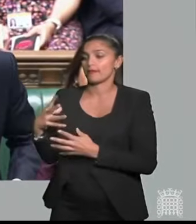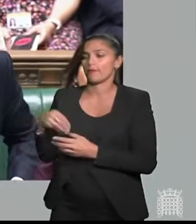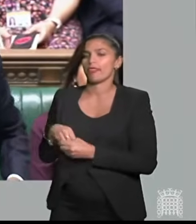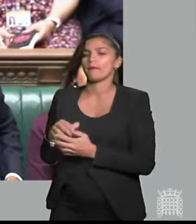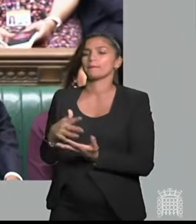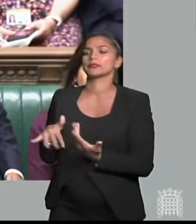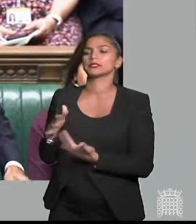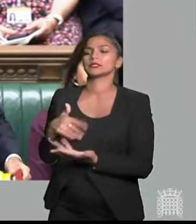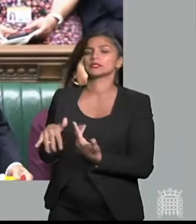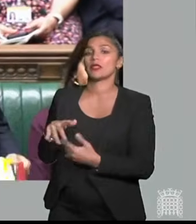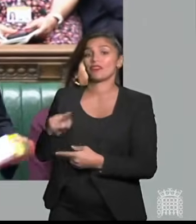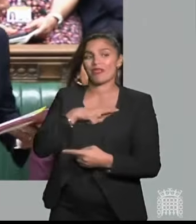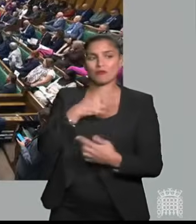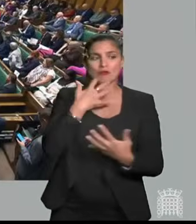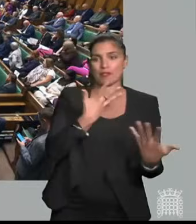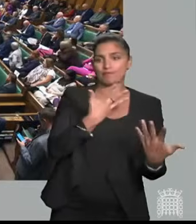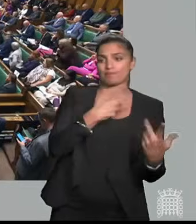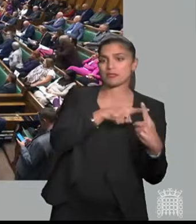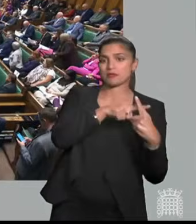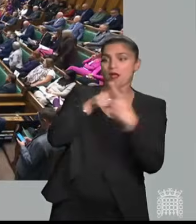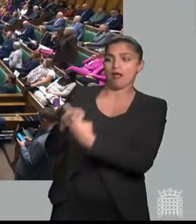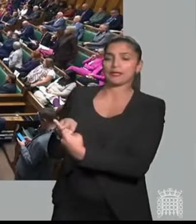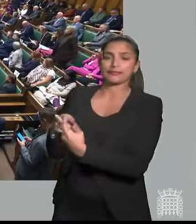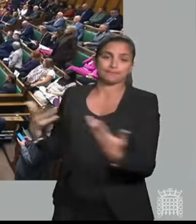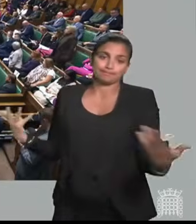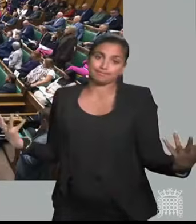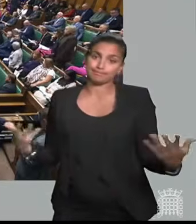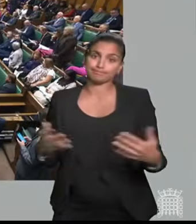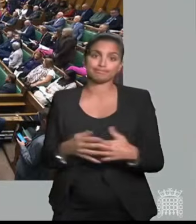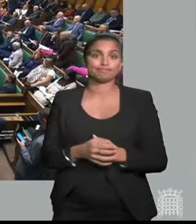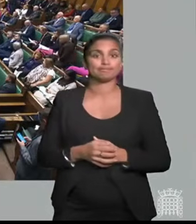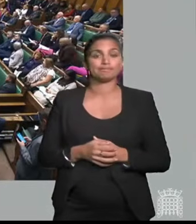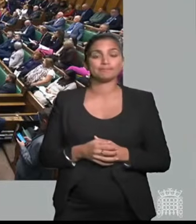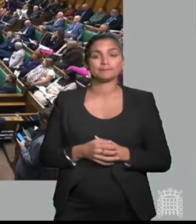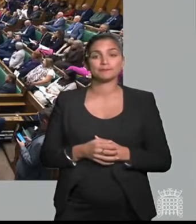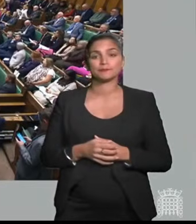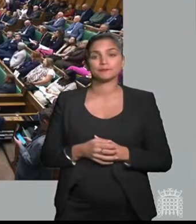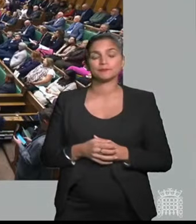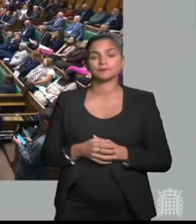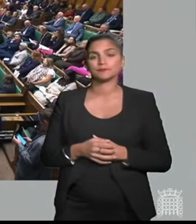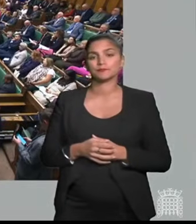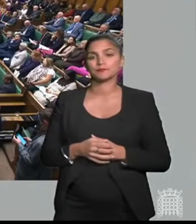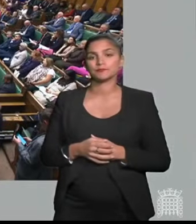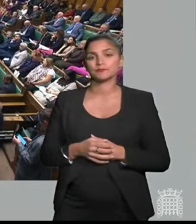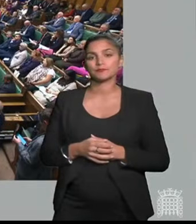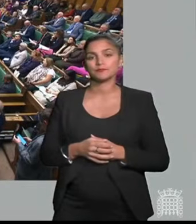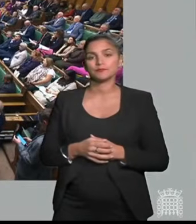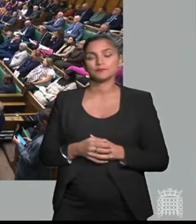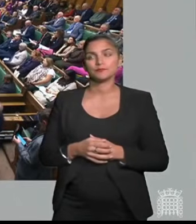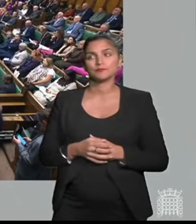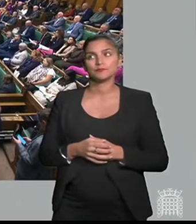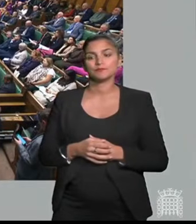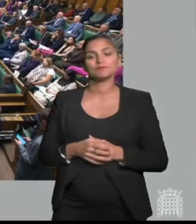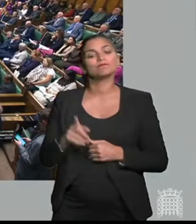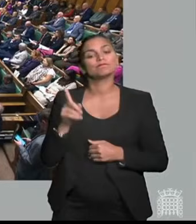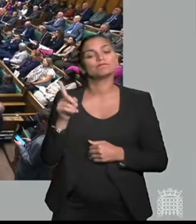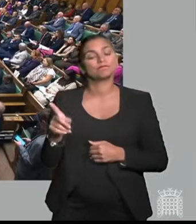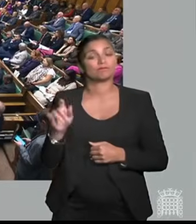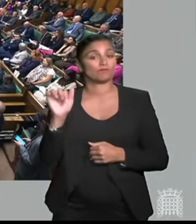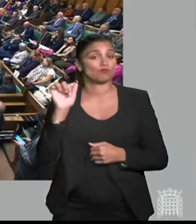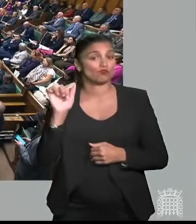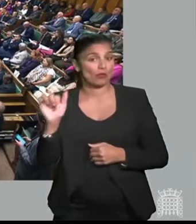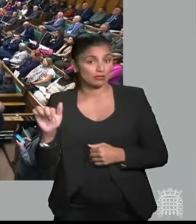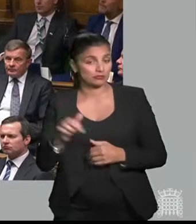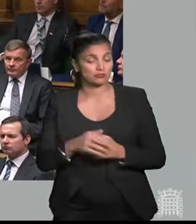would do well to remember that. Crispin Blunt. Mr Speaker, my right honourable friend has been absolutely right